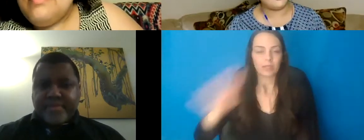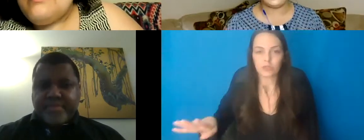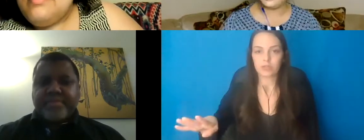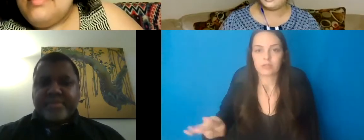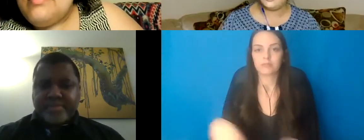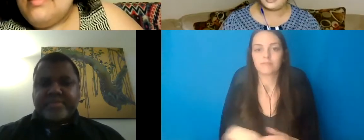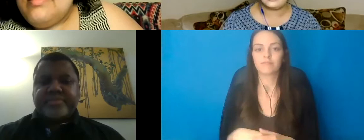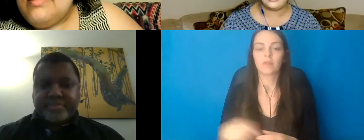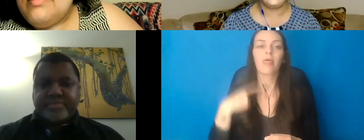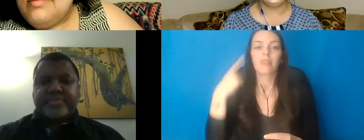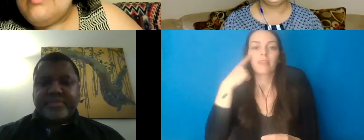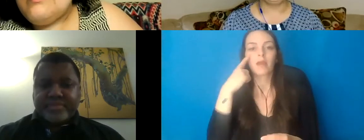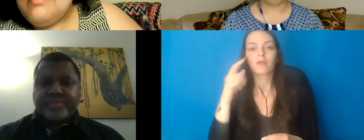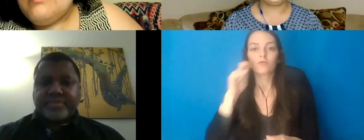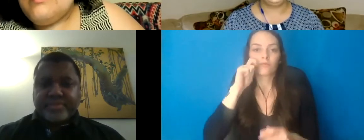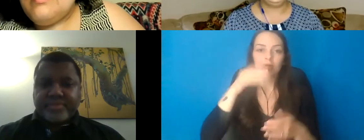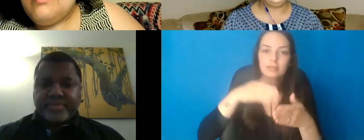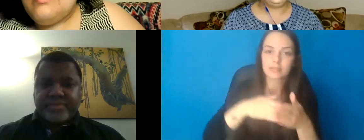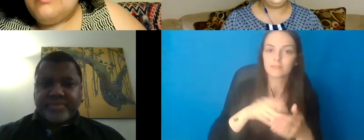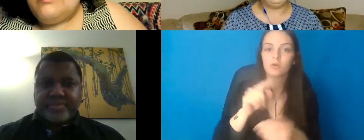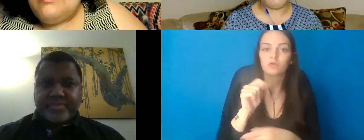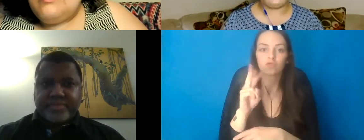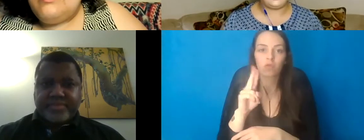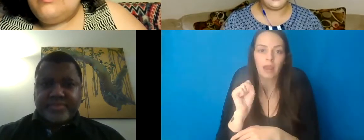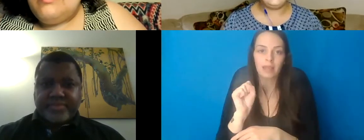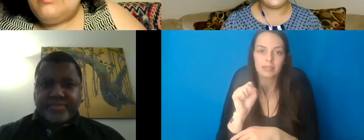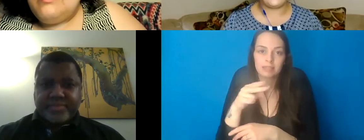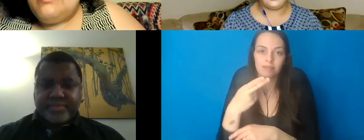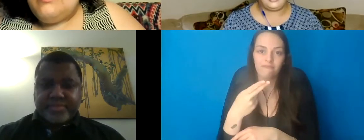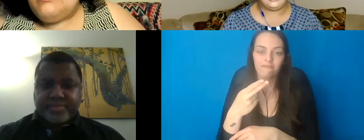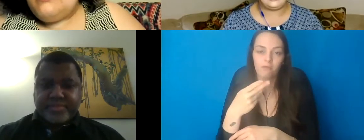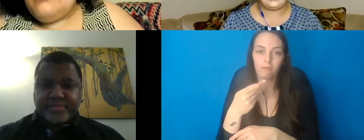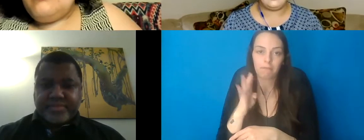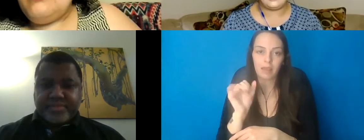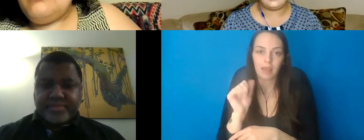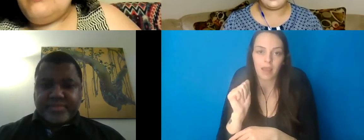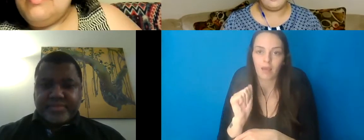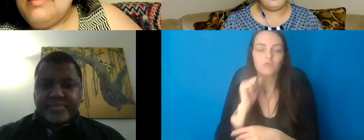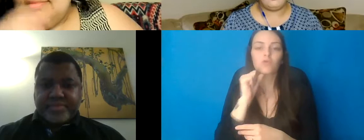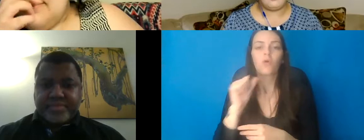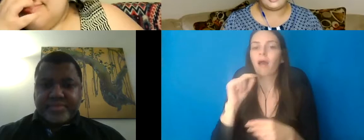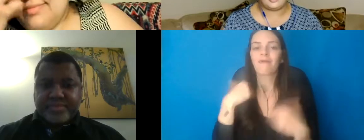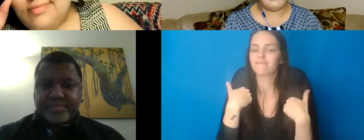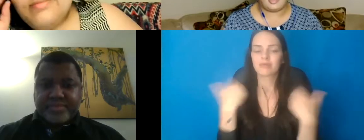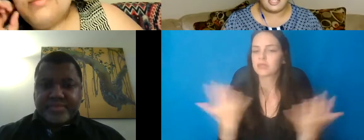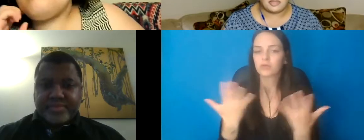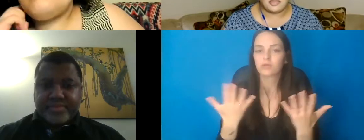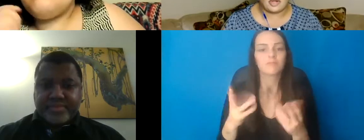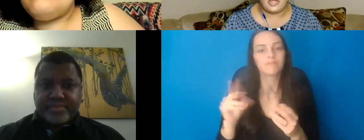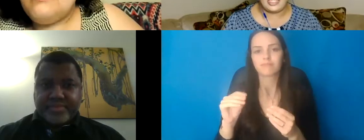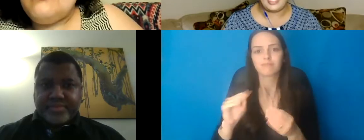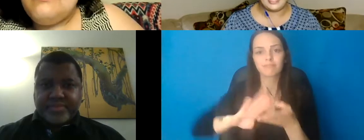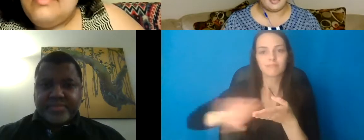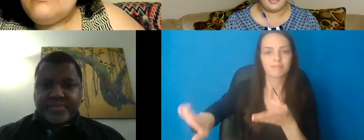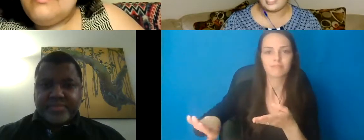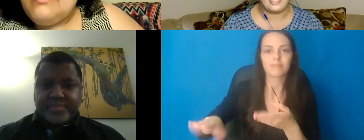we're not United States, which in the long run and in the short run, it gives so much hardship to our communities because,